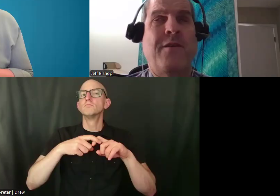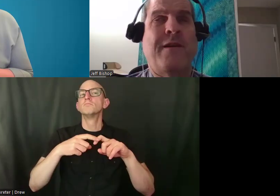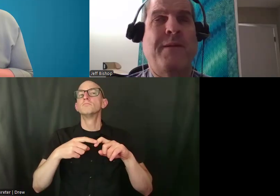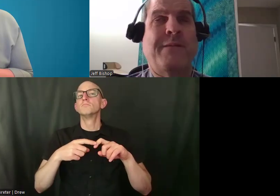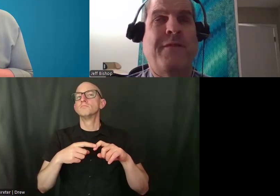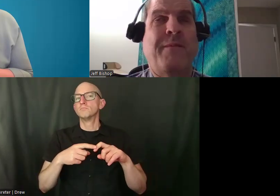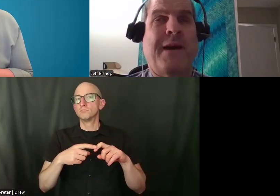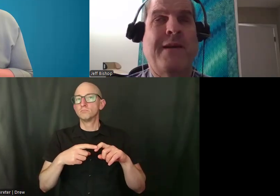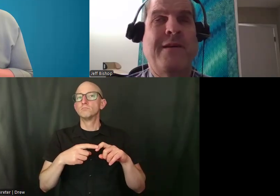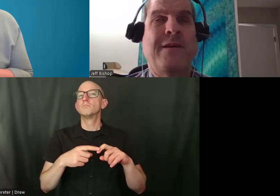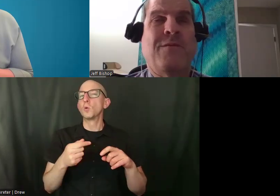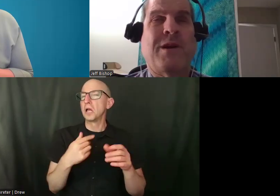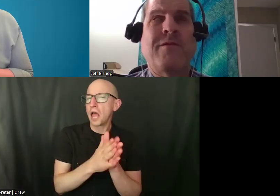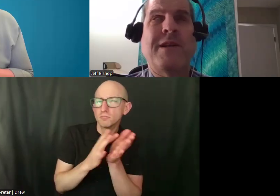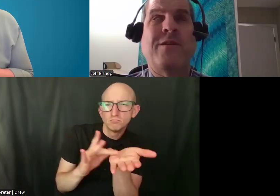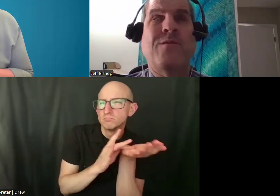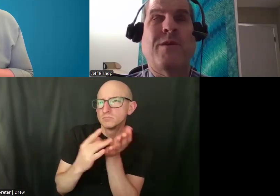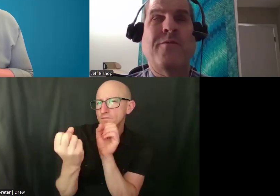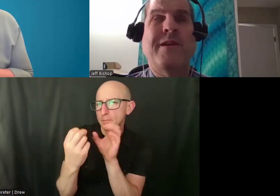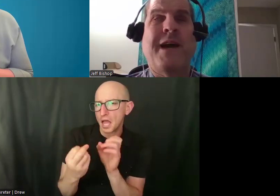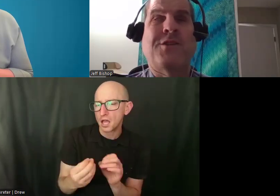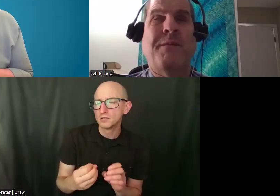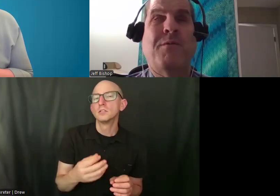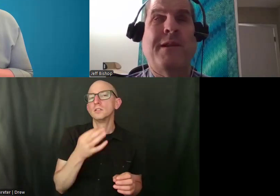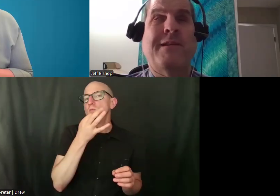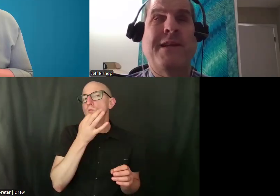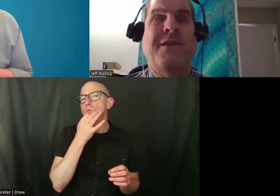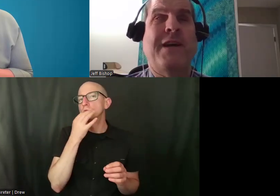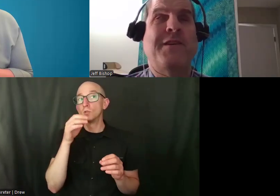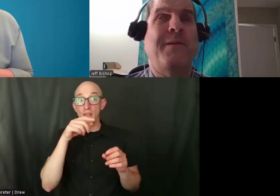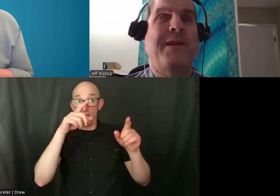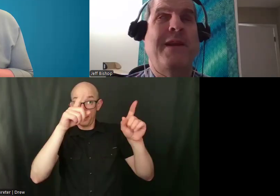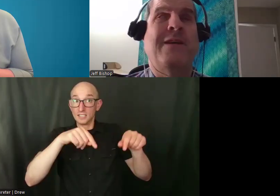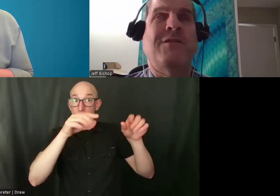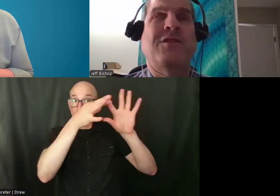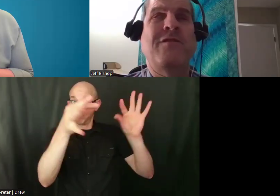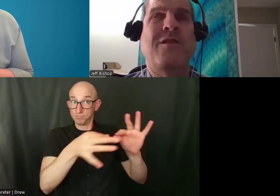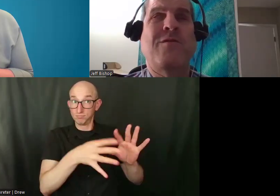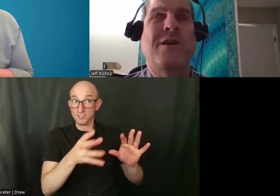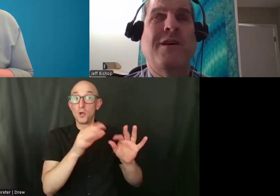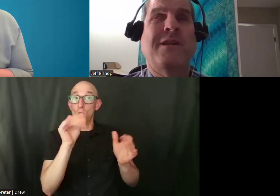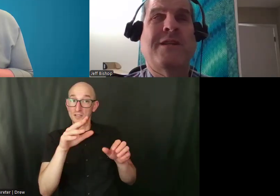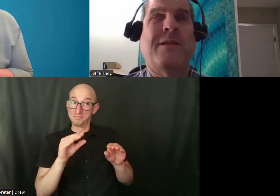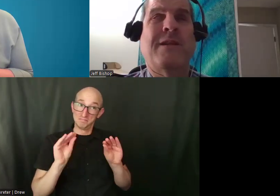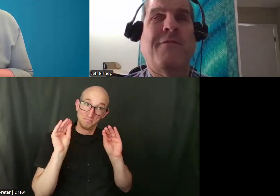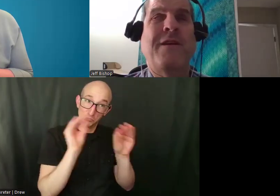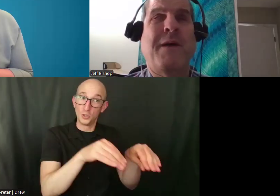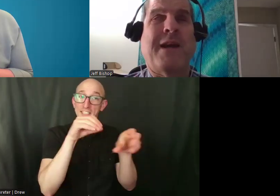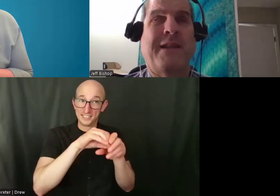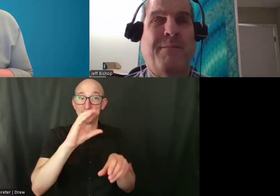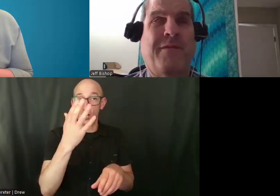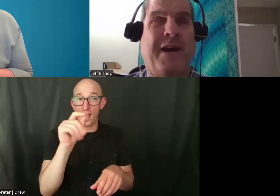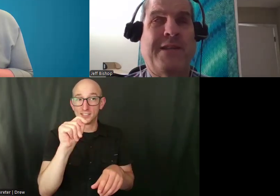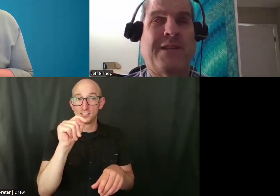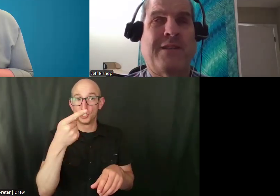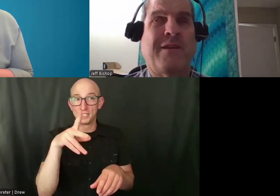after you give me some feedback, we're going to actually put this into ChatGPT, and I'll show you some of the feedback